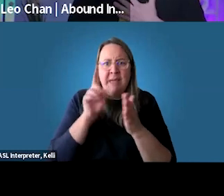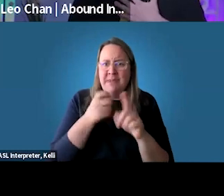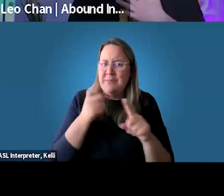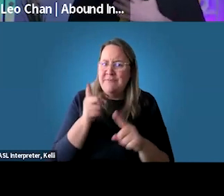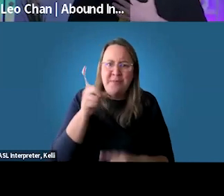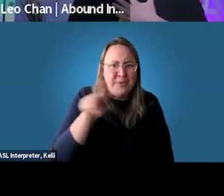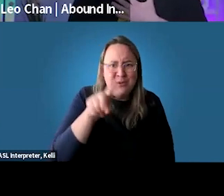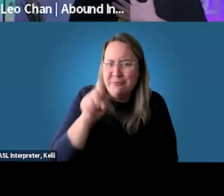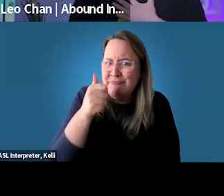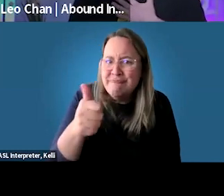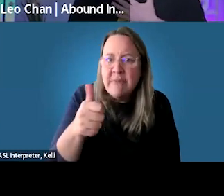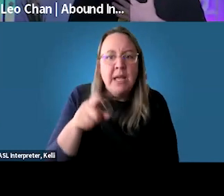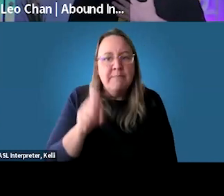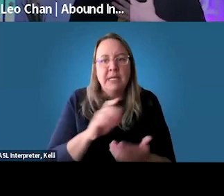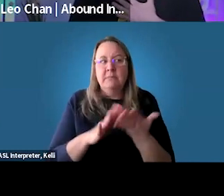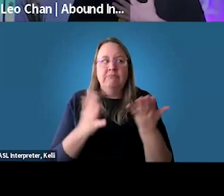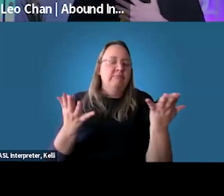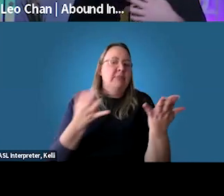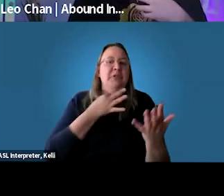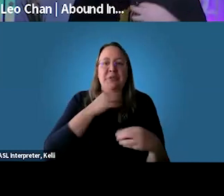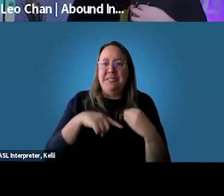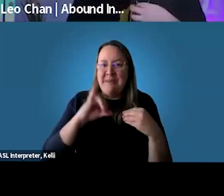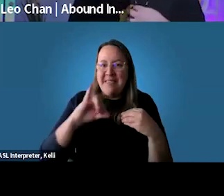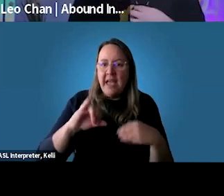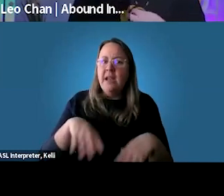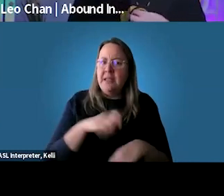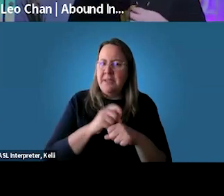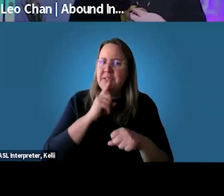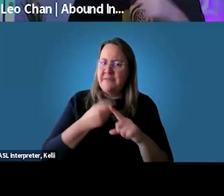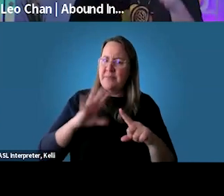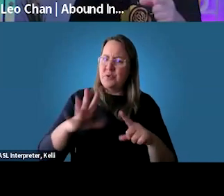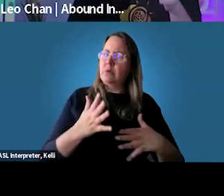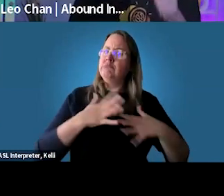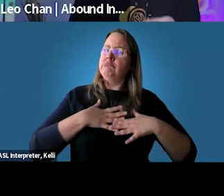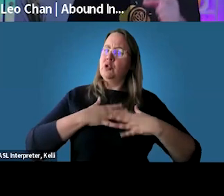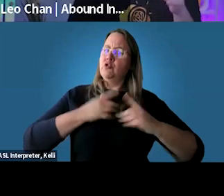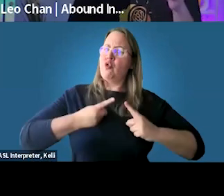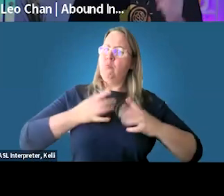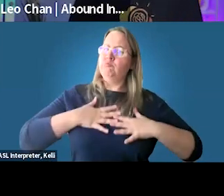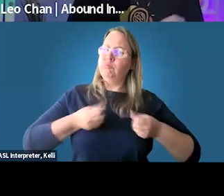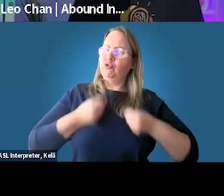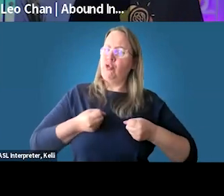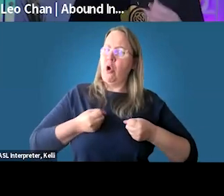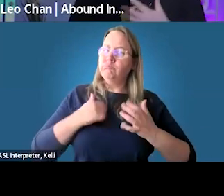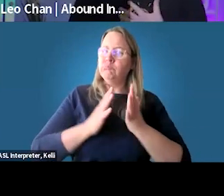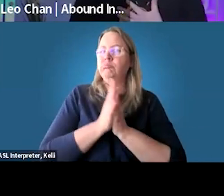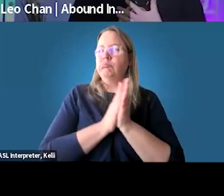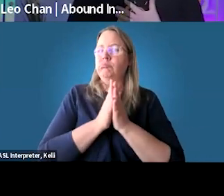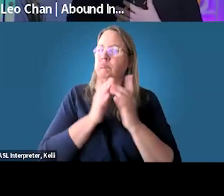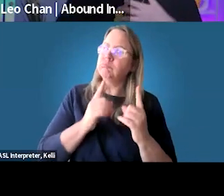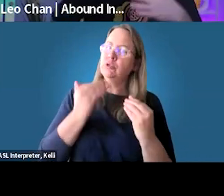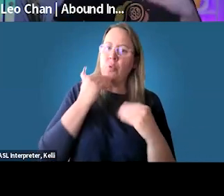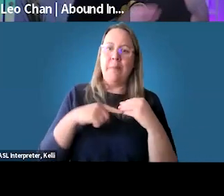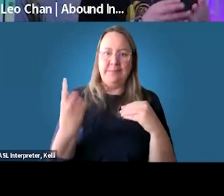you. You cannot be told to be curious from someone else. It must come from your inner desire, that you have a strong or eager desire to know